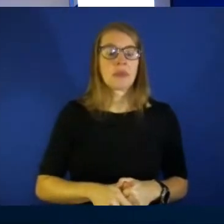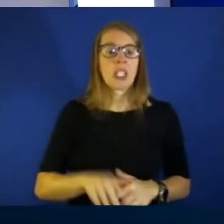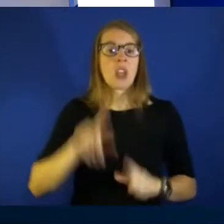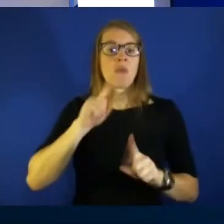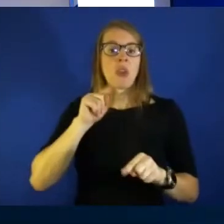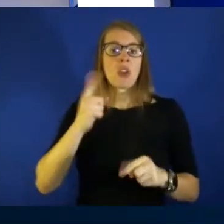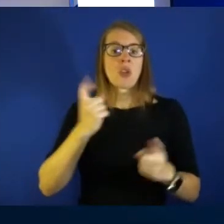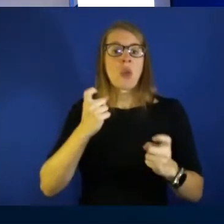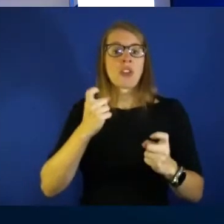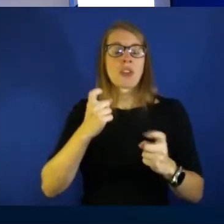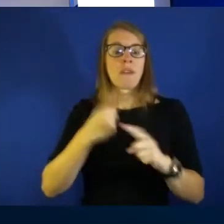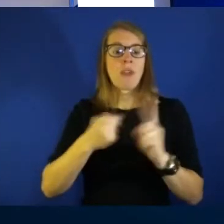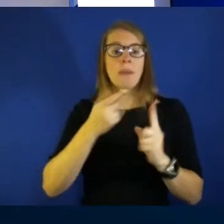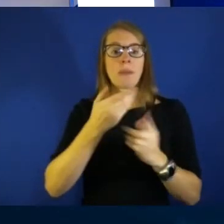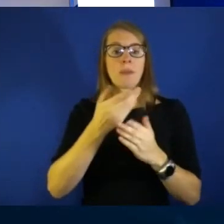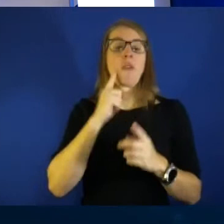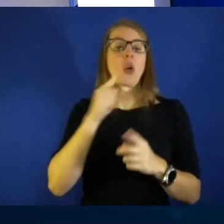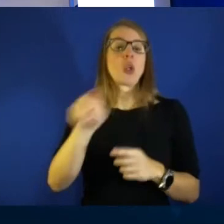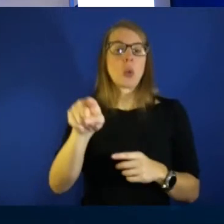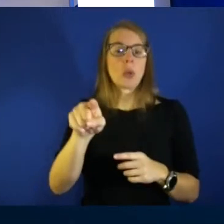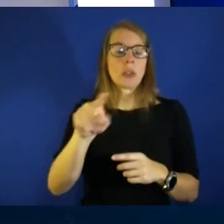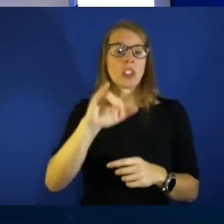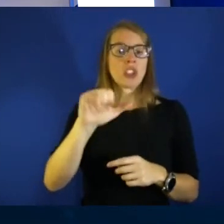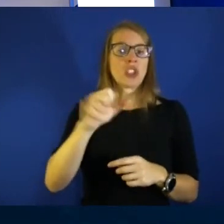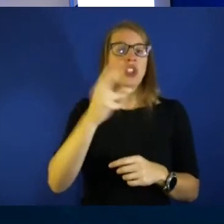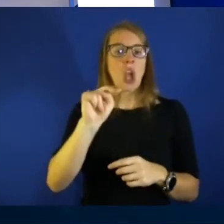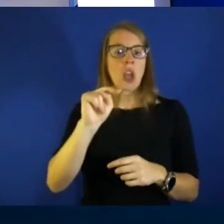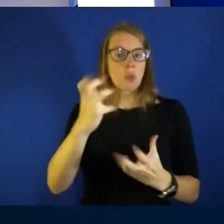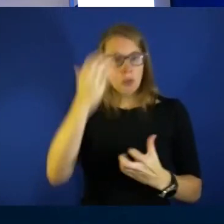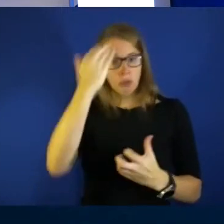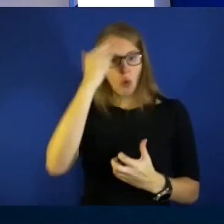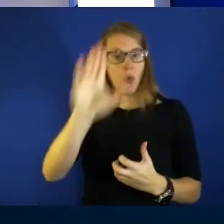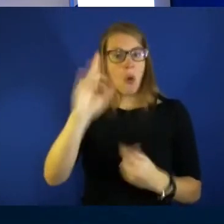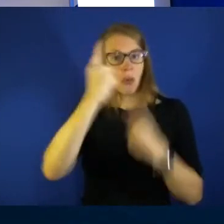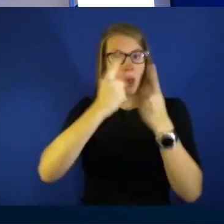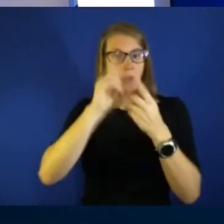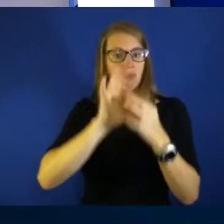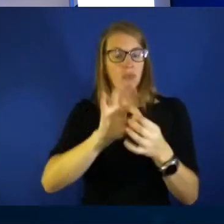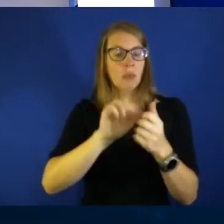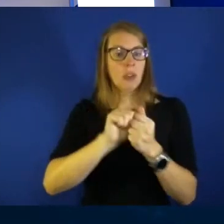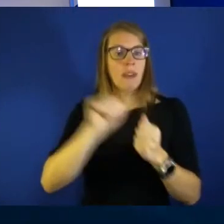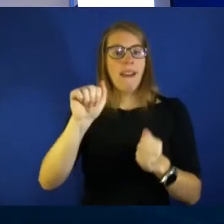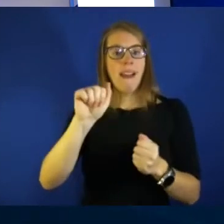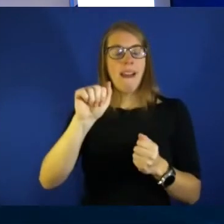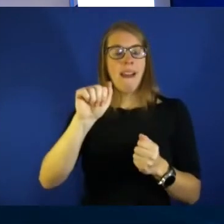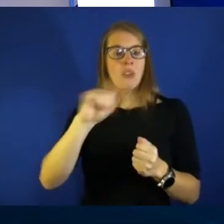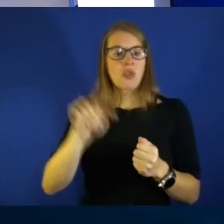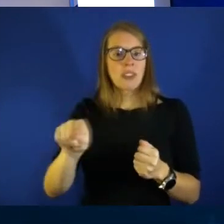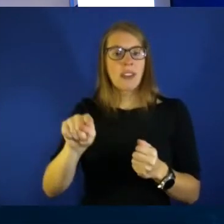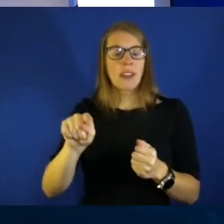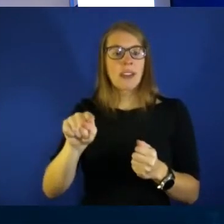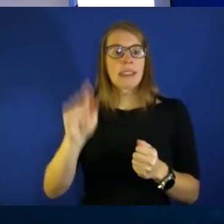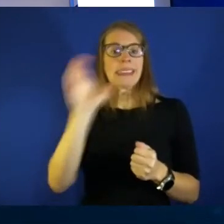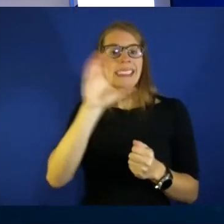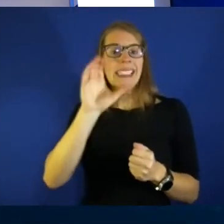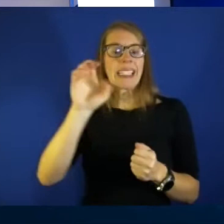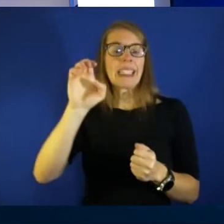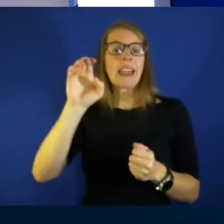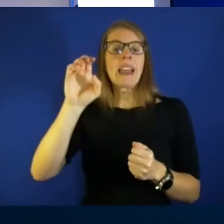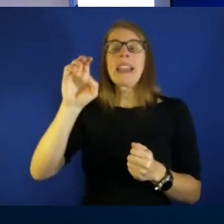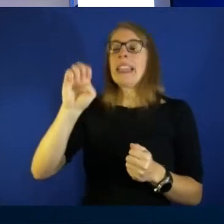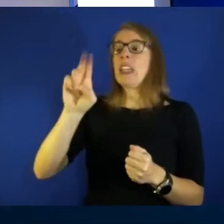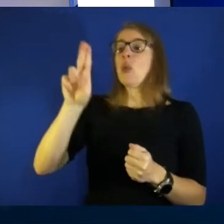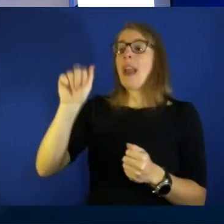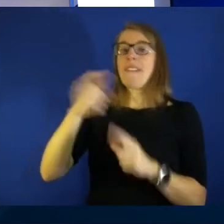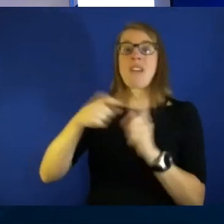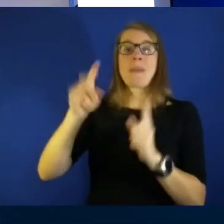you. John wants to know your thoughts on AstraZeneca today seeking EUA from the FDA of a so-called